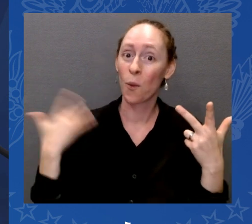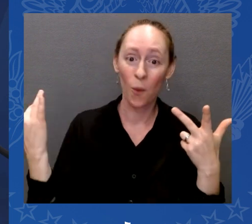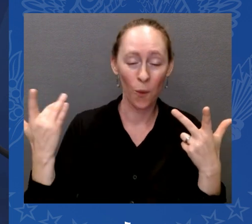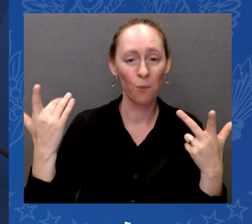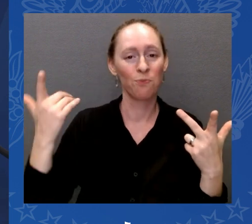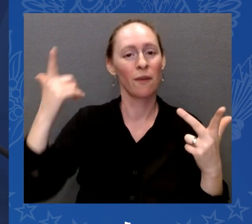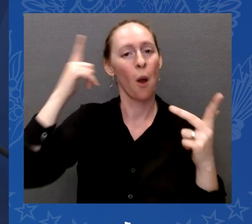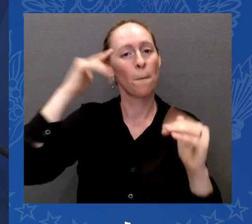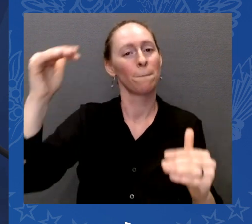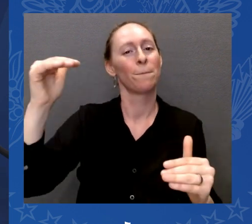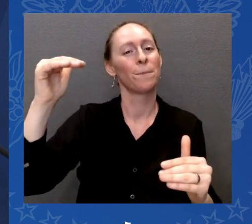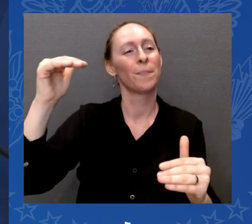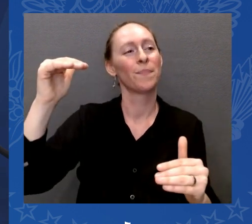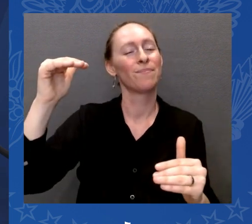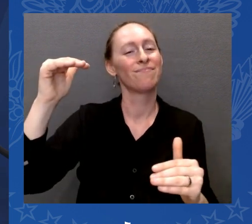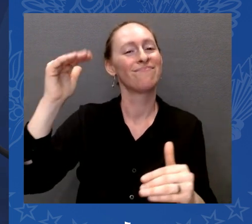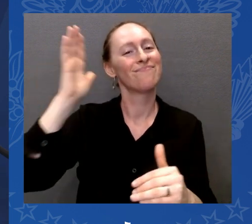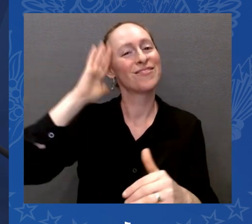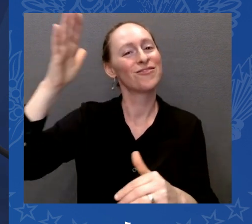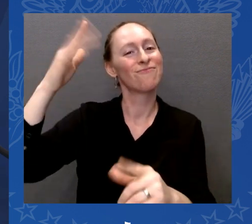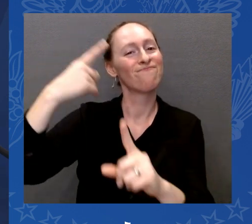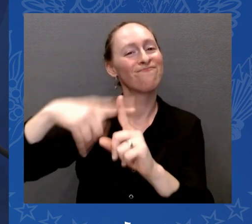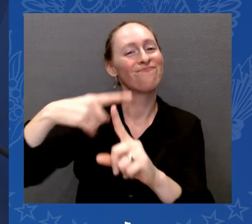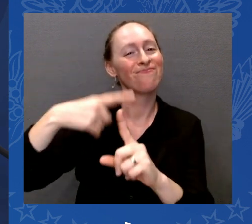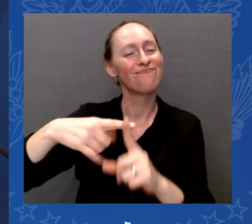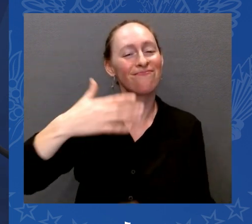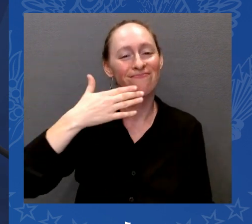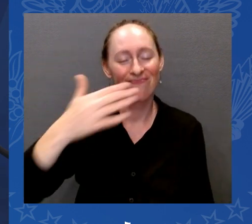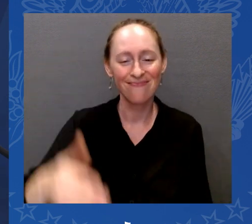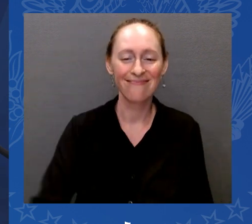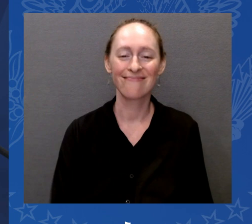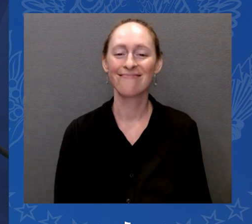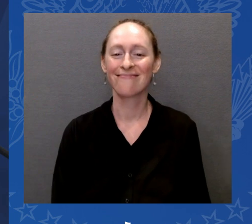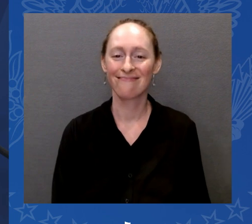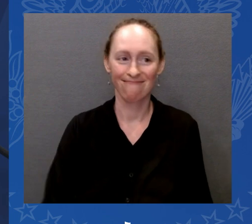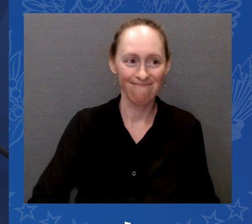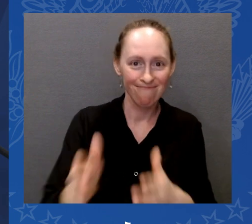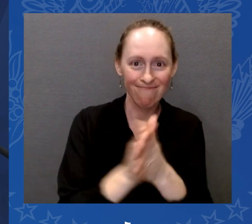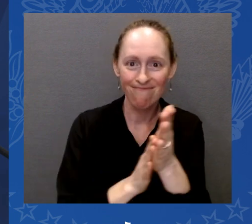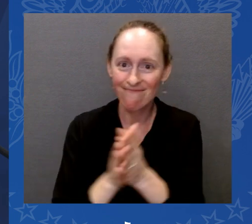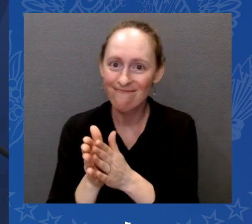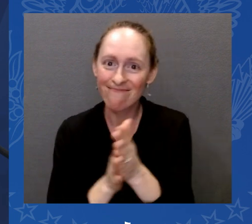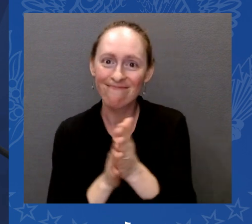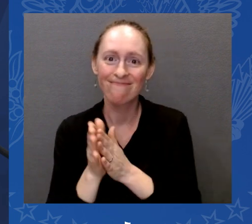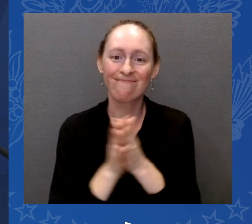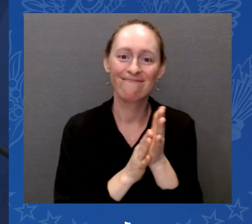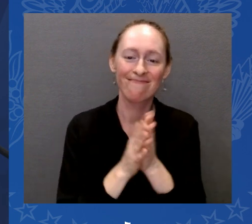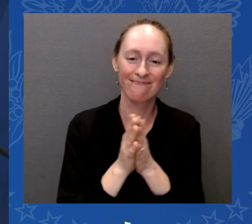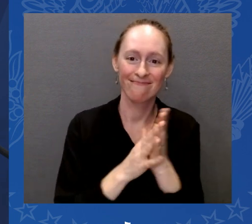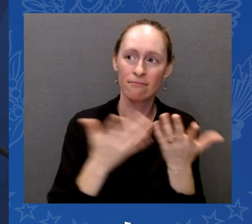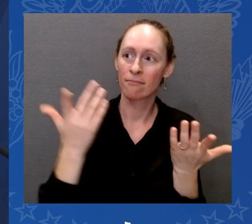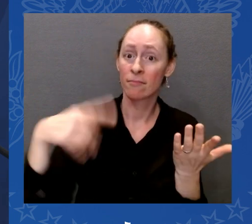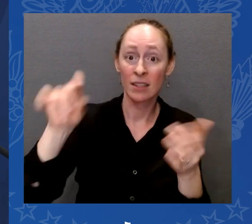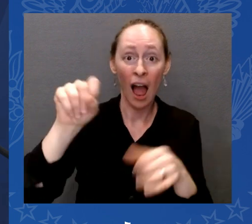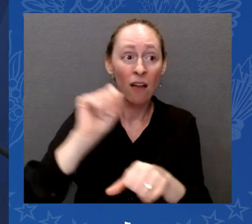in the audience or watching this on television saying, I could be an engineer. I could be a mathematician. I can work at Micron. I can work anywhere.